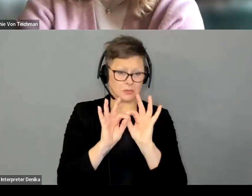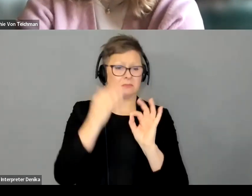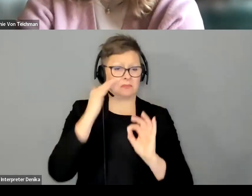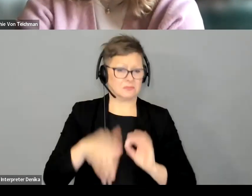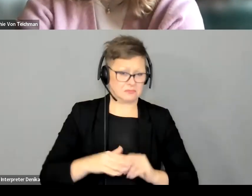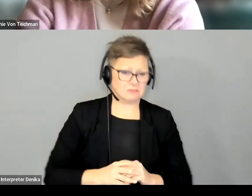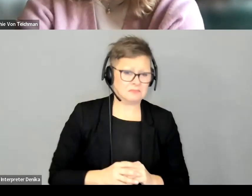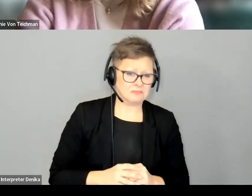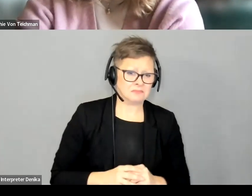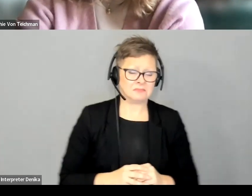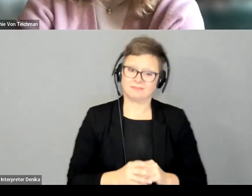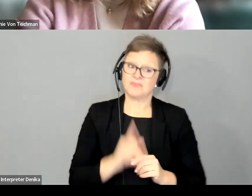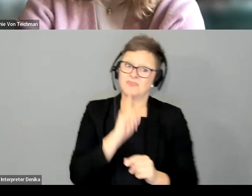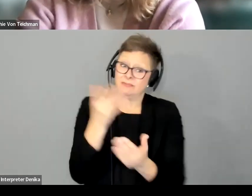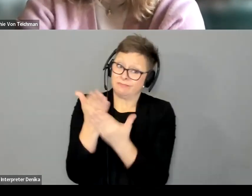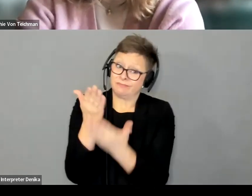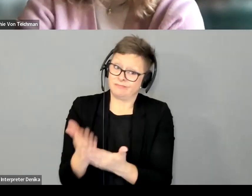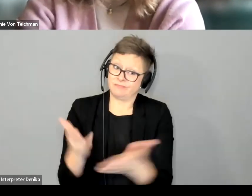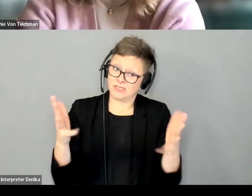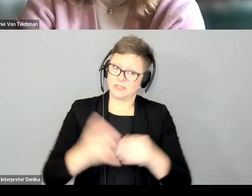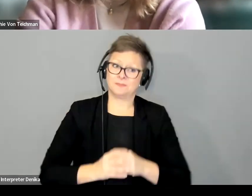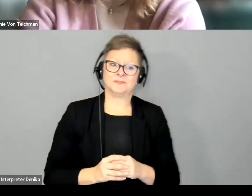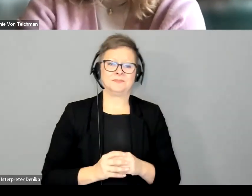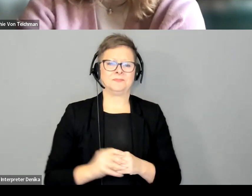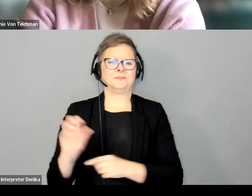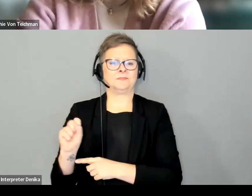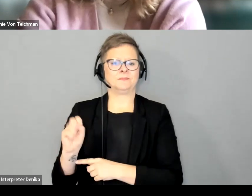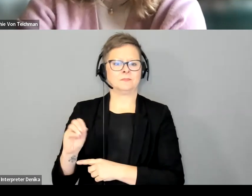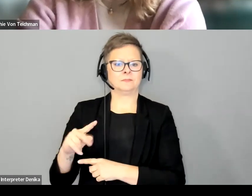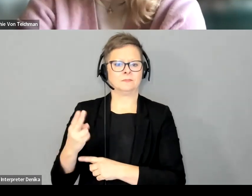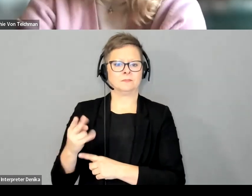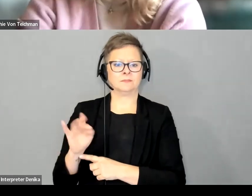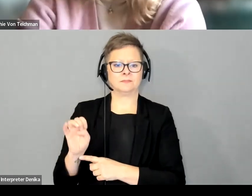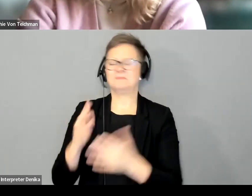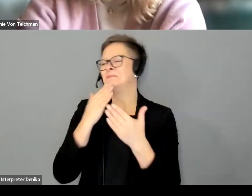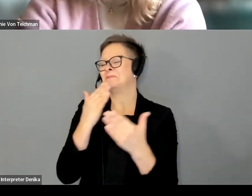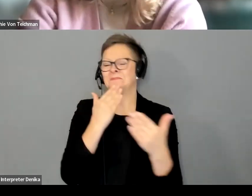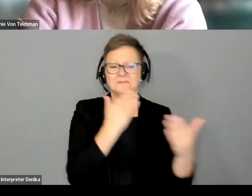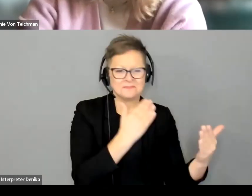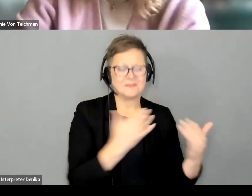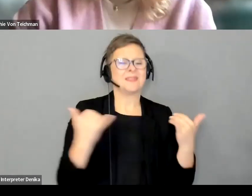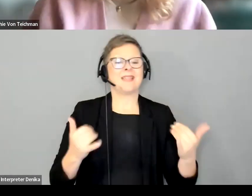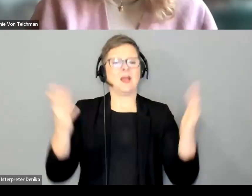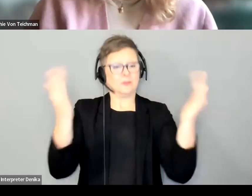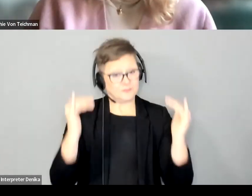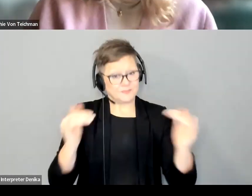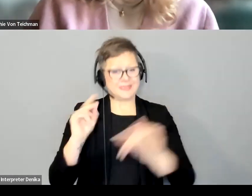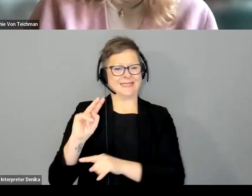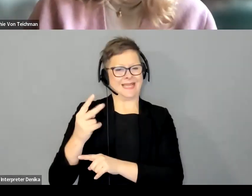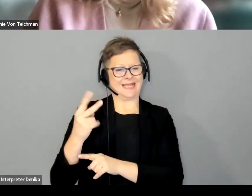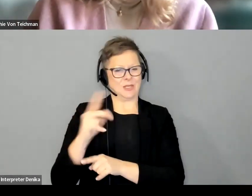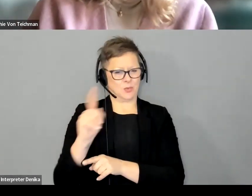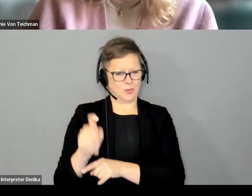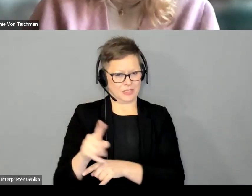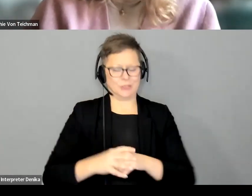our evidence. Thank you so much to all of you. We'll go on to our second question. The second